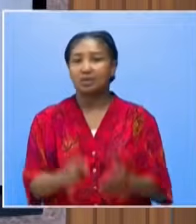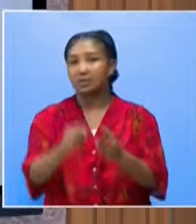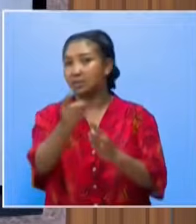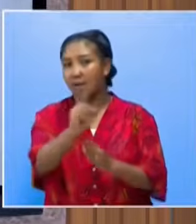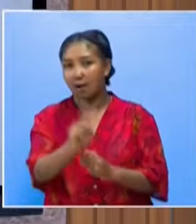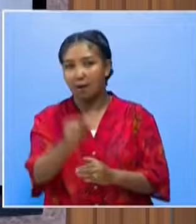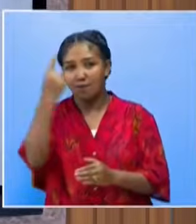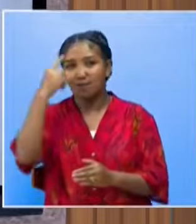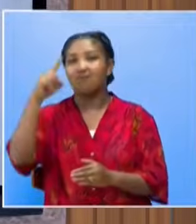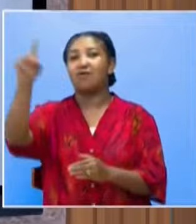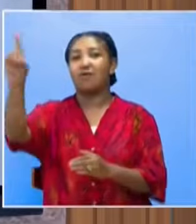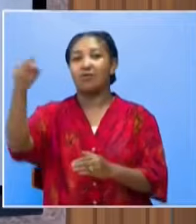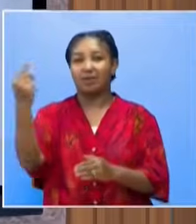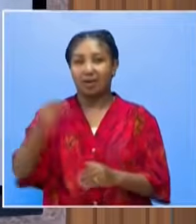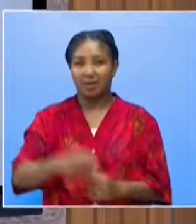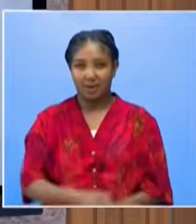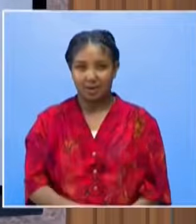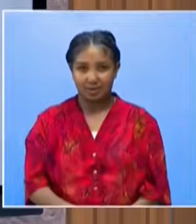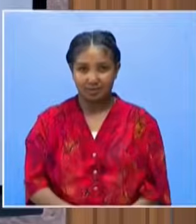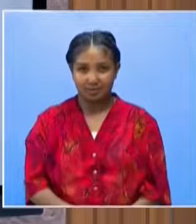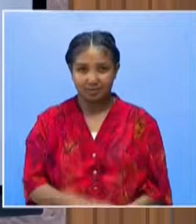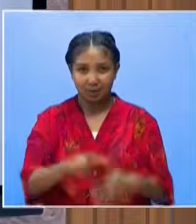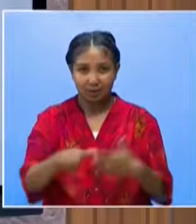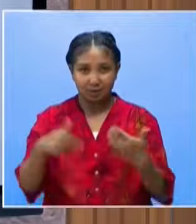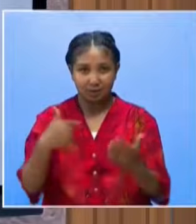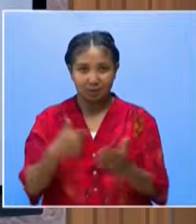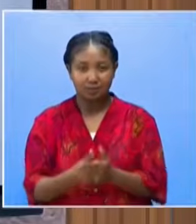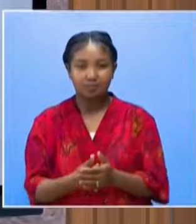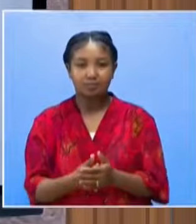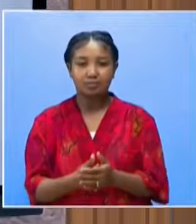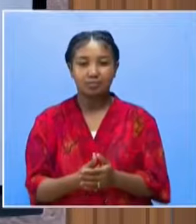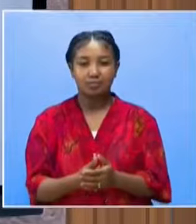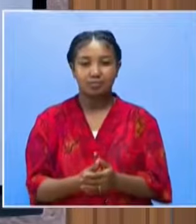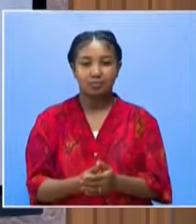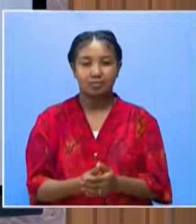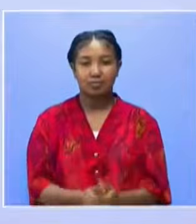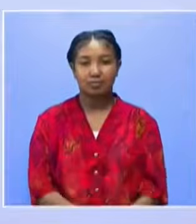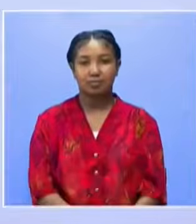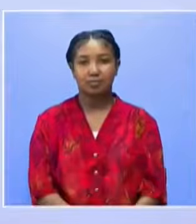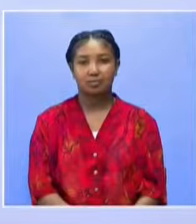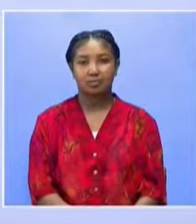is for, okay? So, and also I can say here,